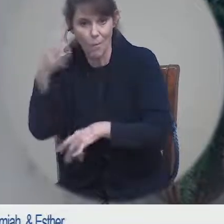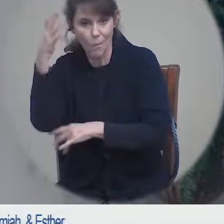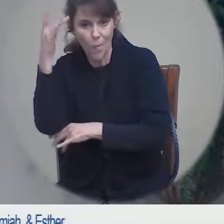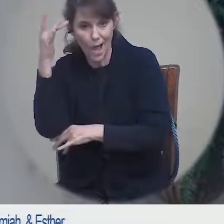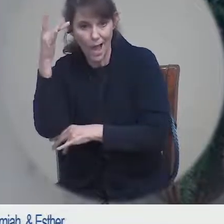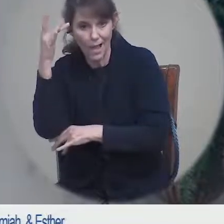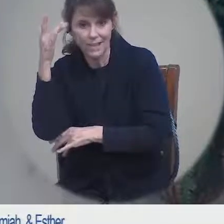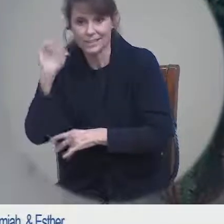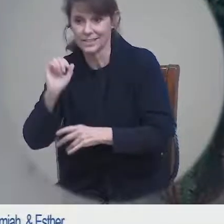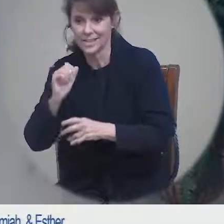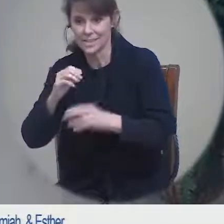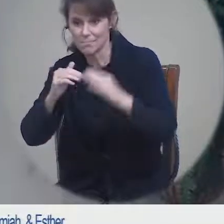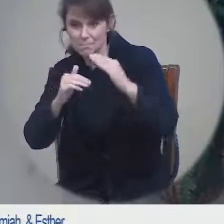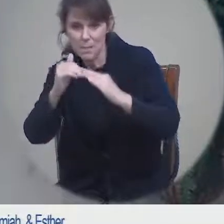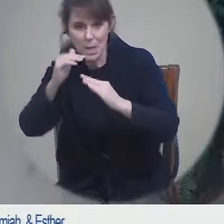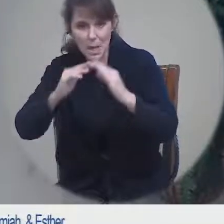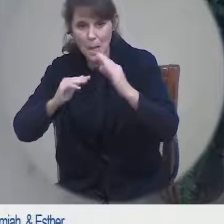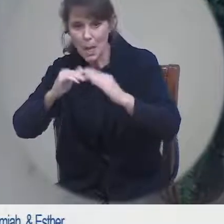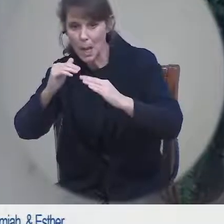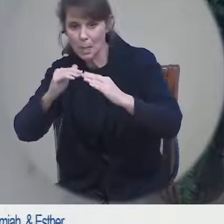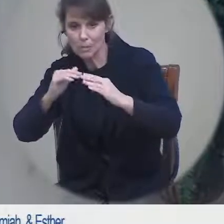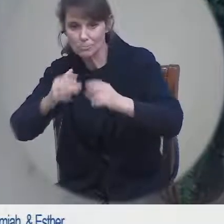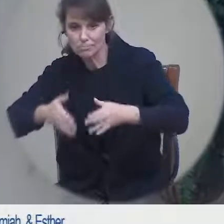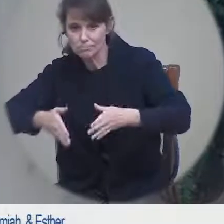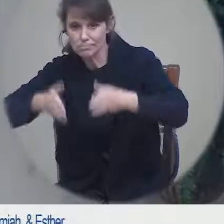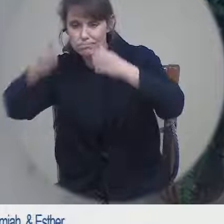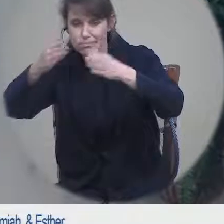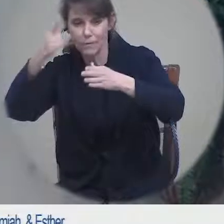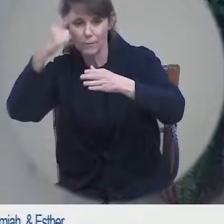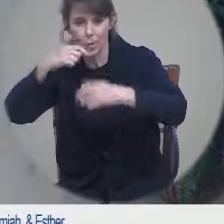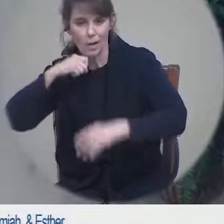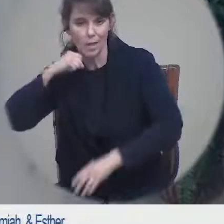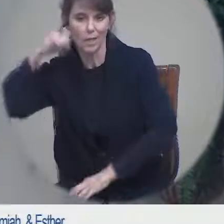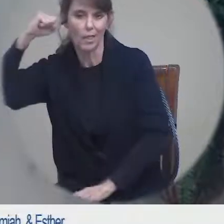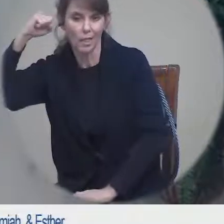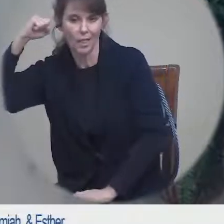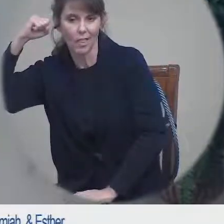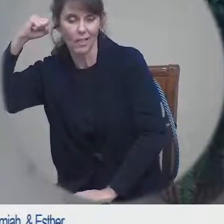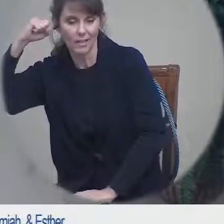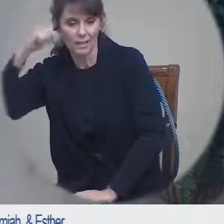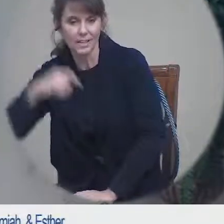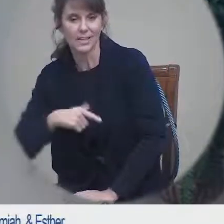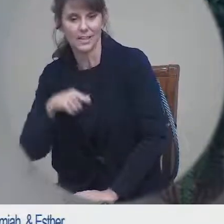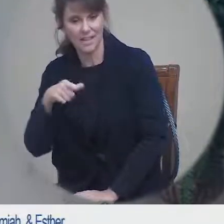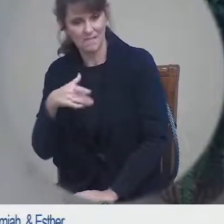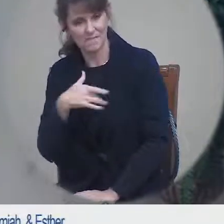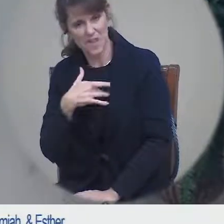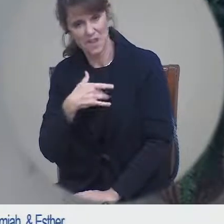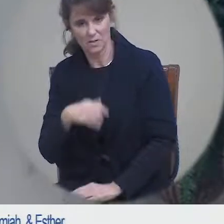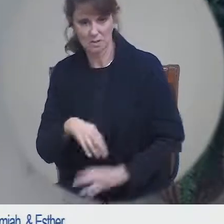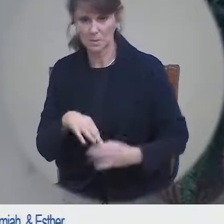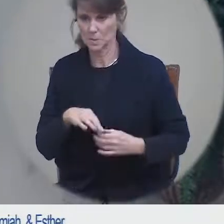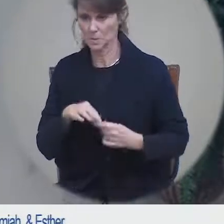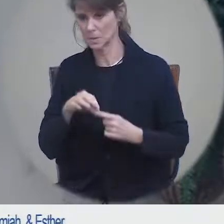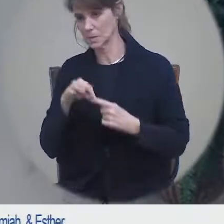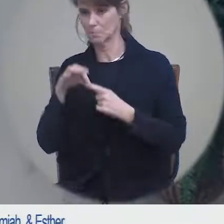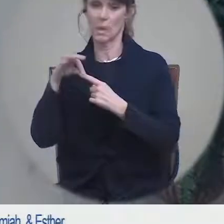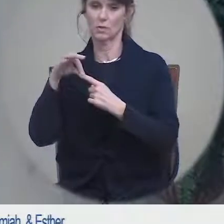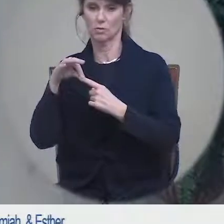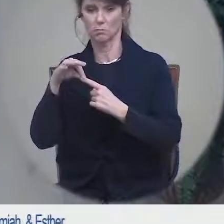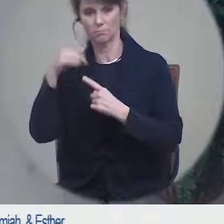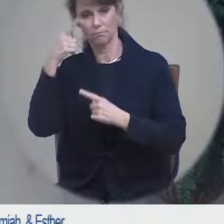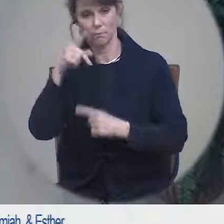my archenemy. He has given me his signet ring. I'm the prime minister for all accounts. And he is going there to these